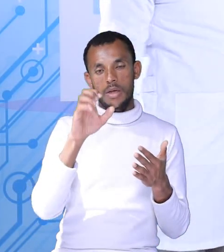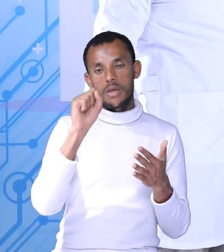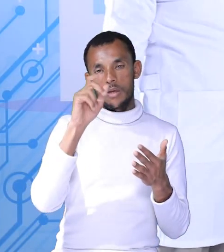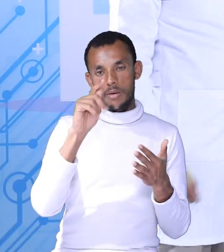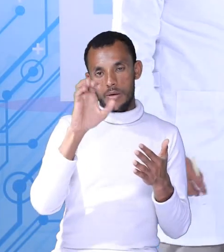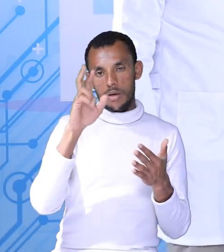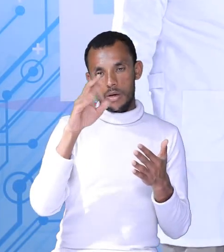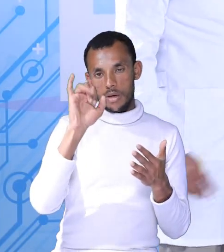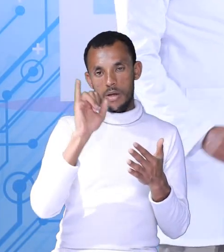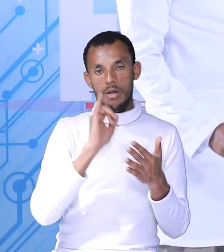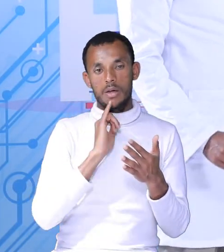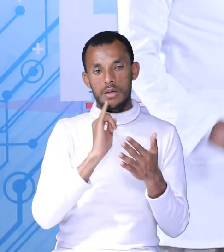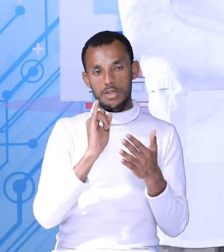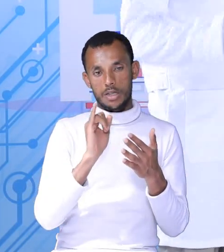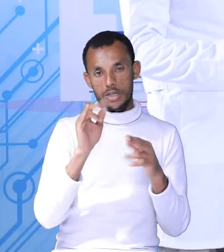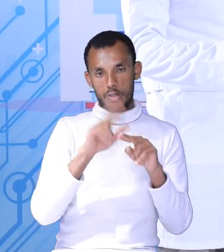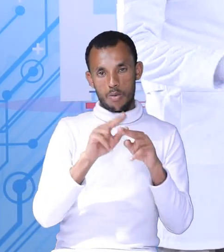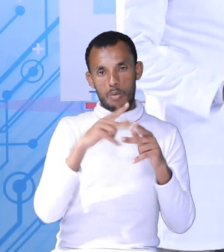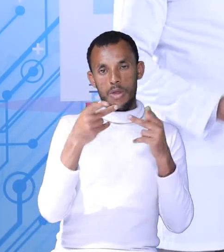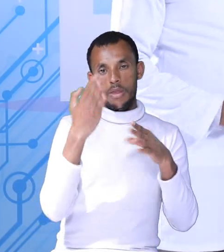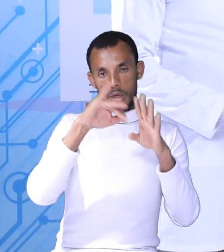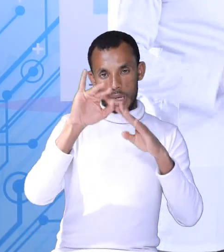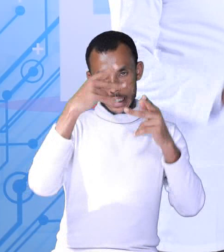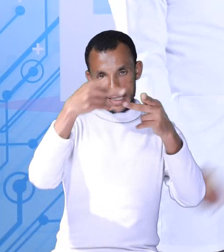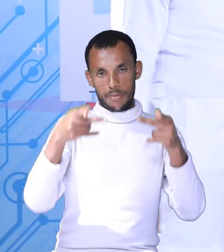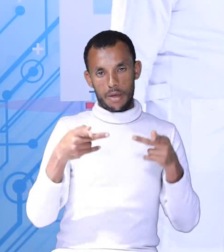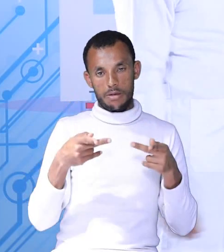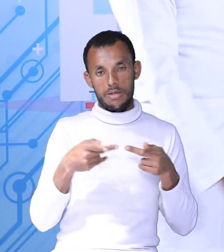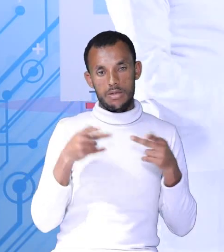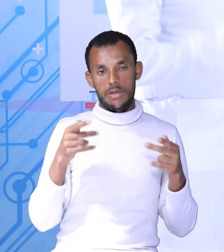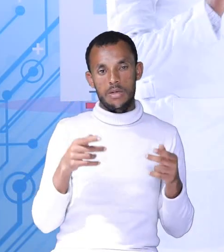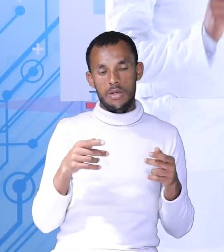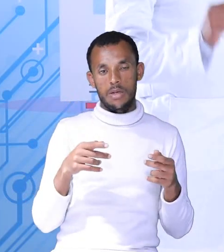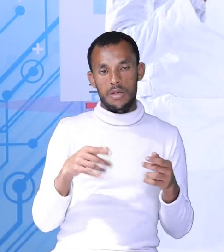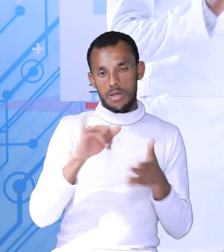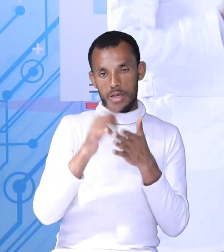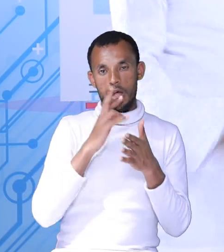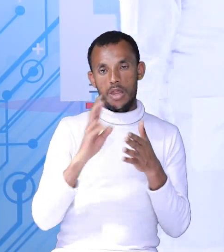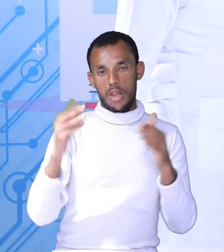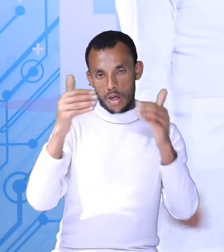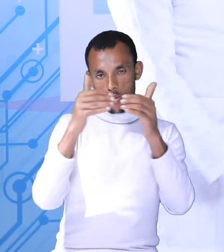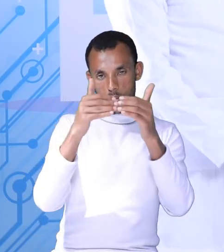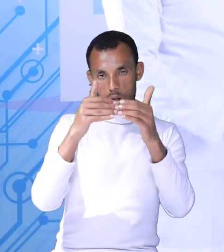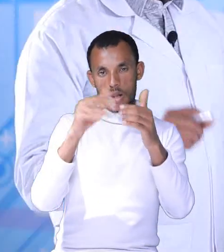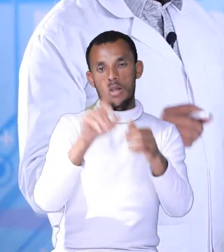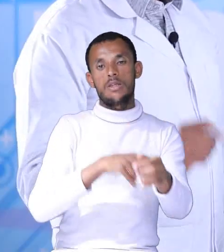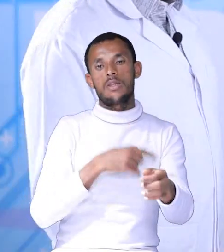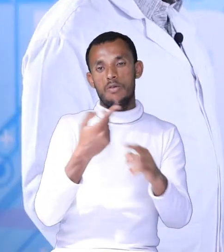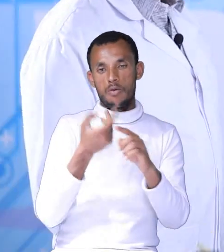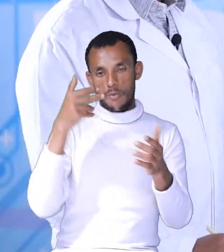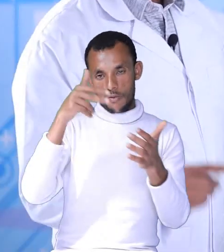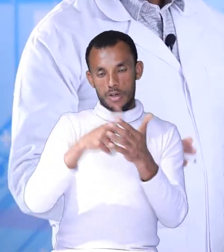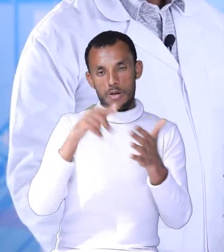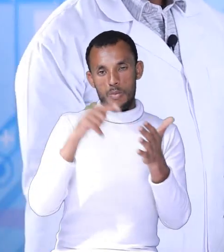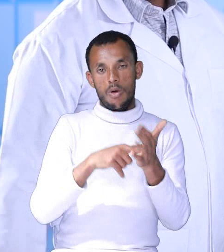is a set of points in space, not on a plane. It's in space that are at equal distance from a fixed